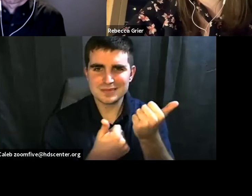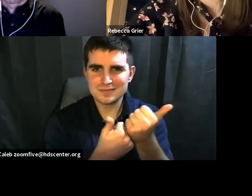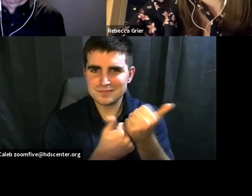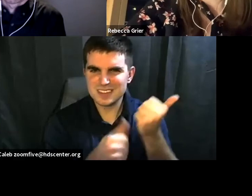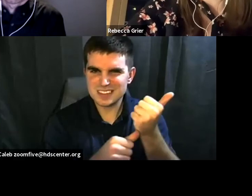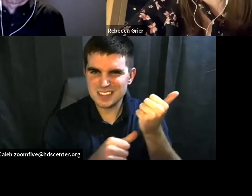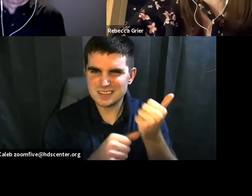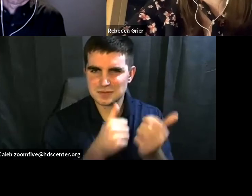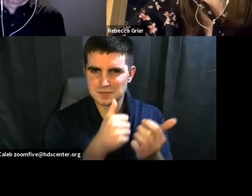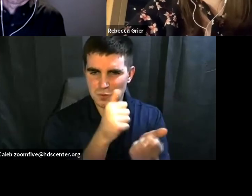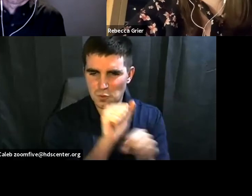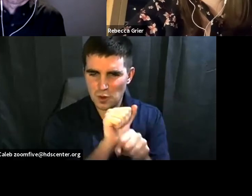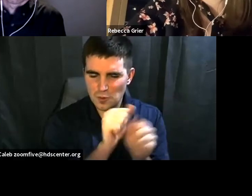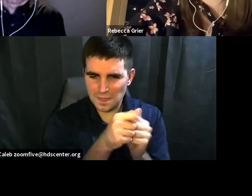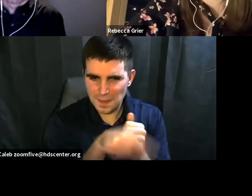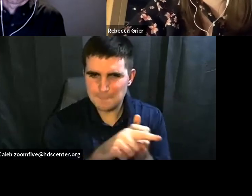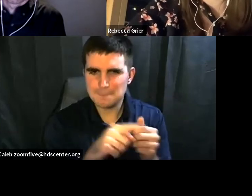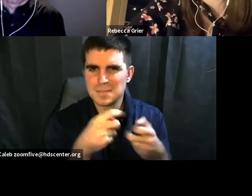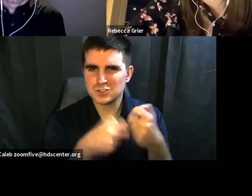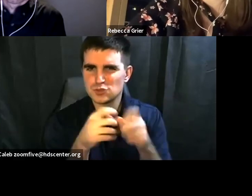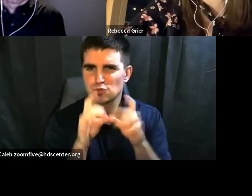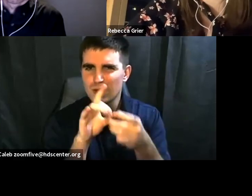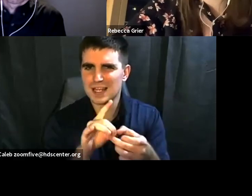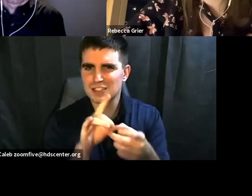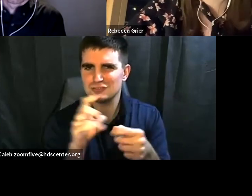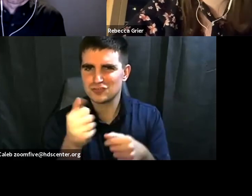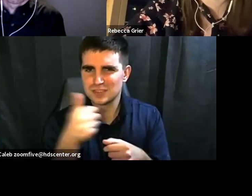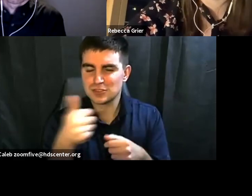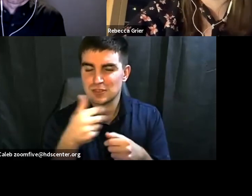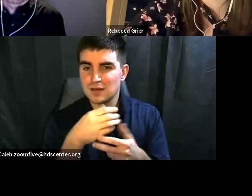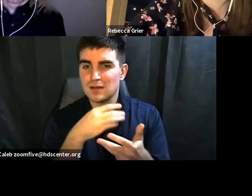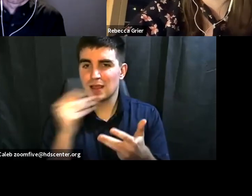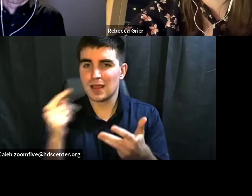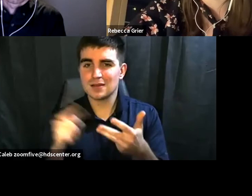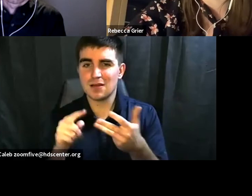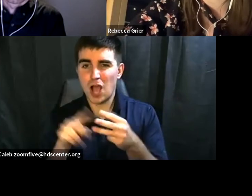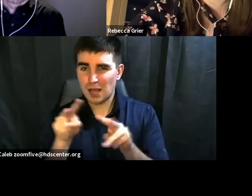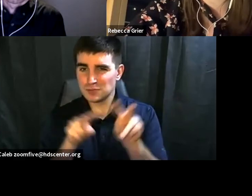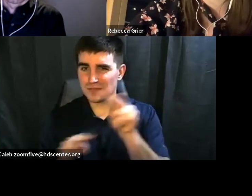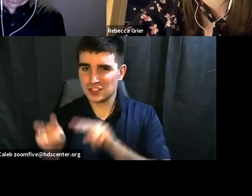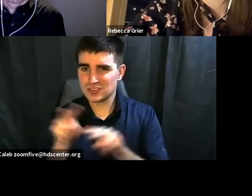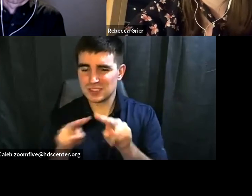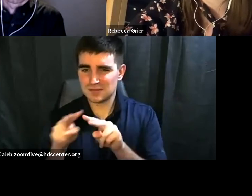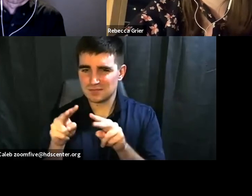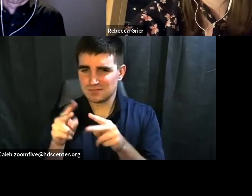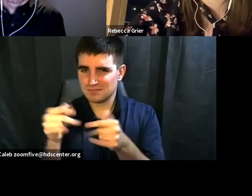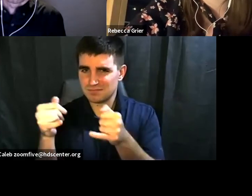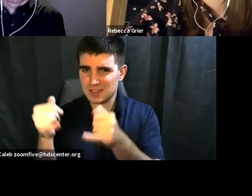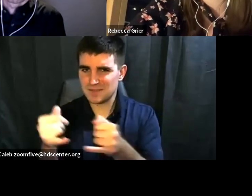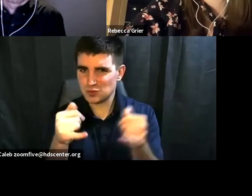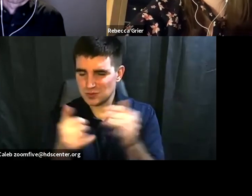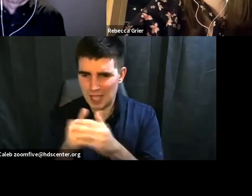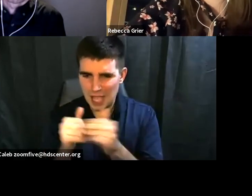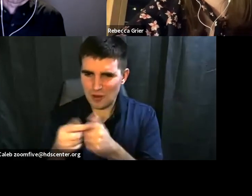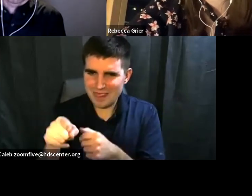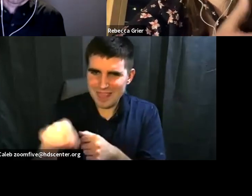them on issues related to transportation, and then observation of individuals and how do they go about doing things. What are the